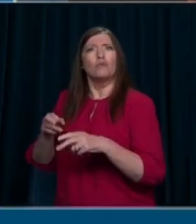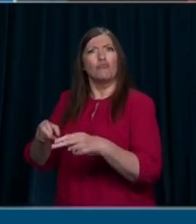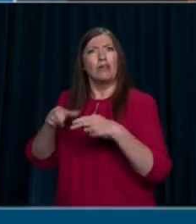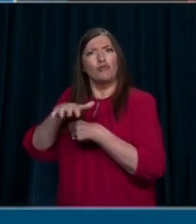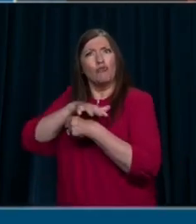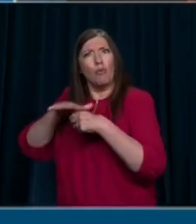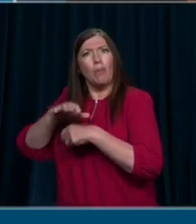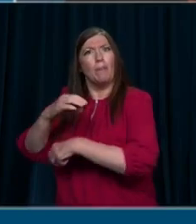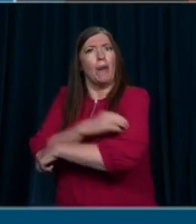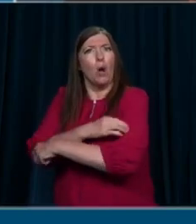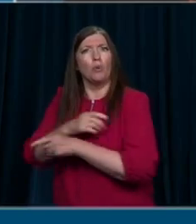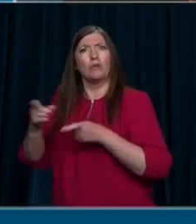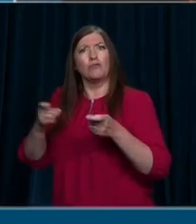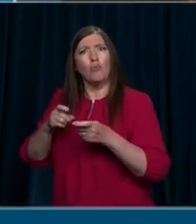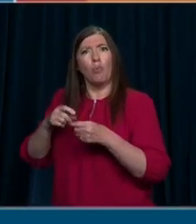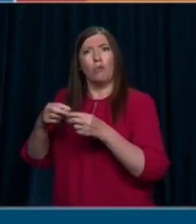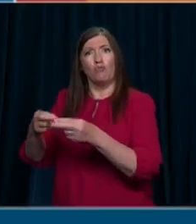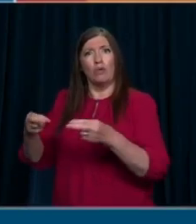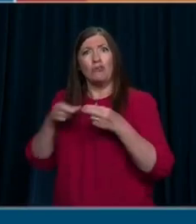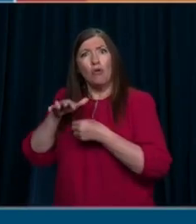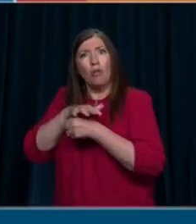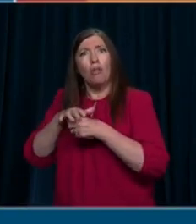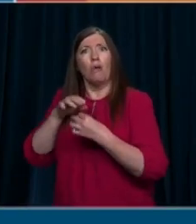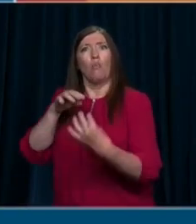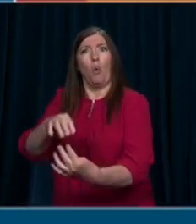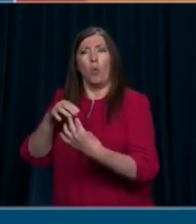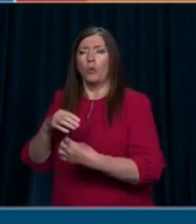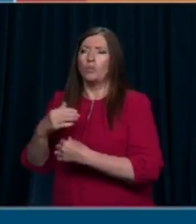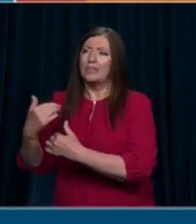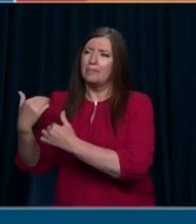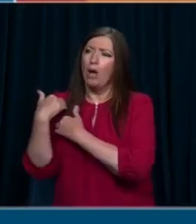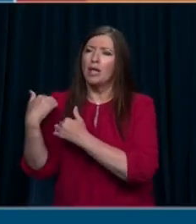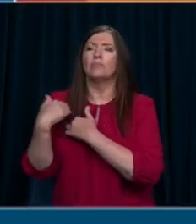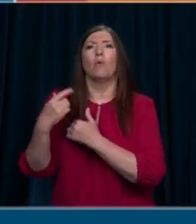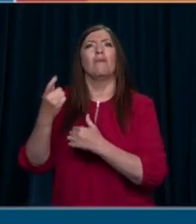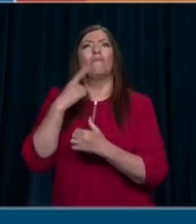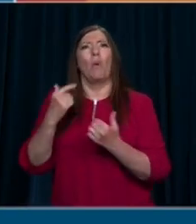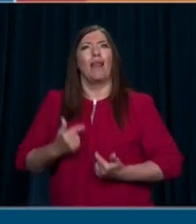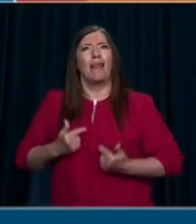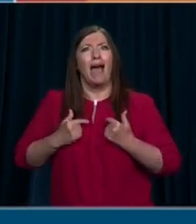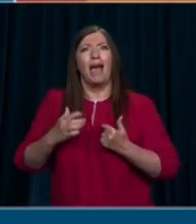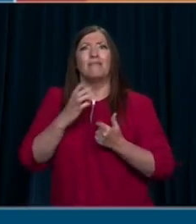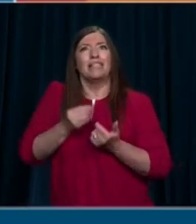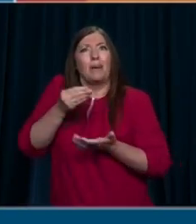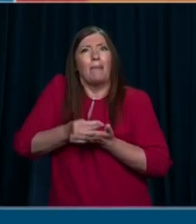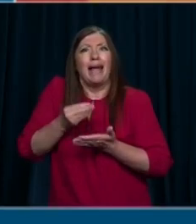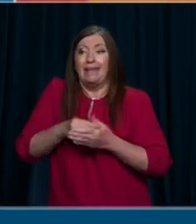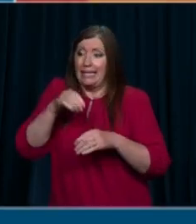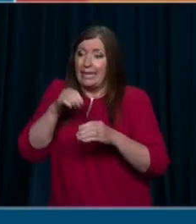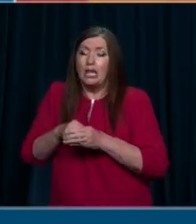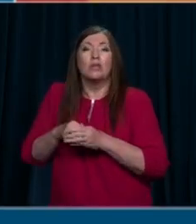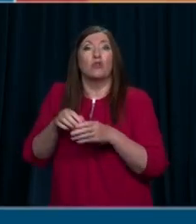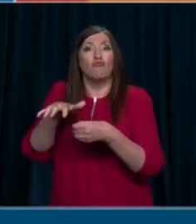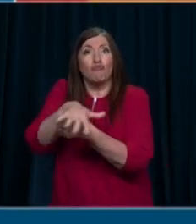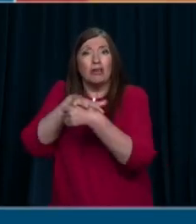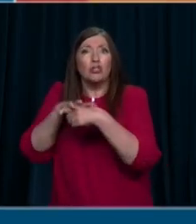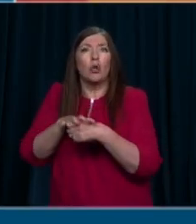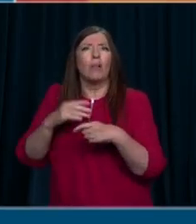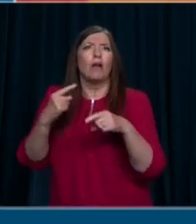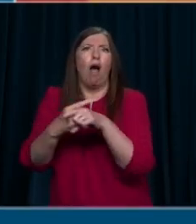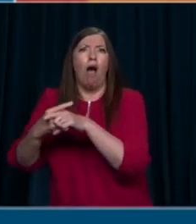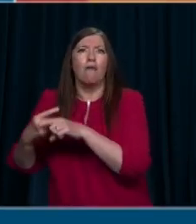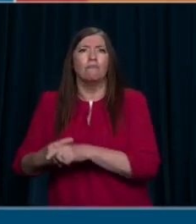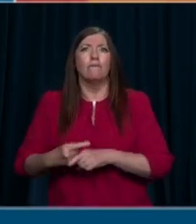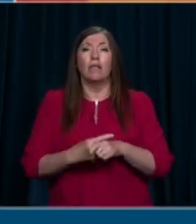of regional wars and be responsible for the blood and treasures that are spent in regional conflicts. That does not mean that America